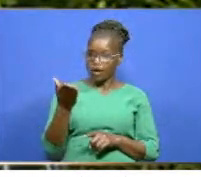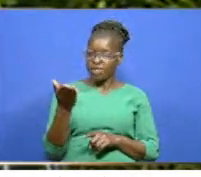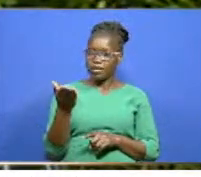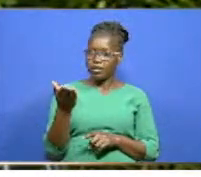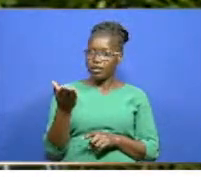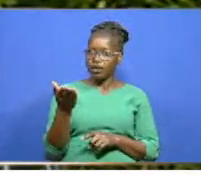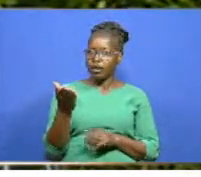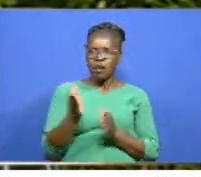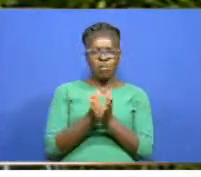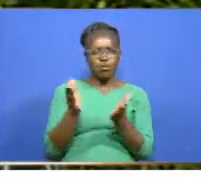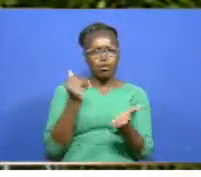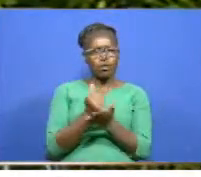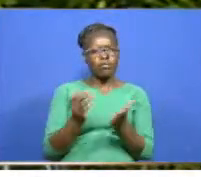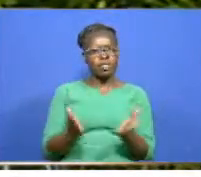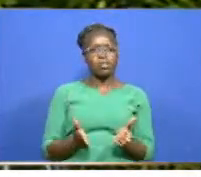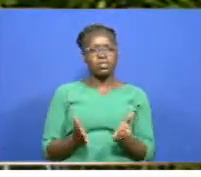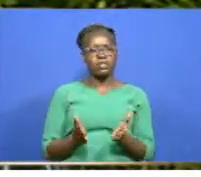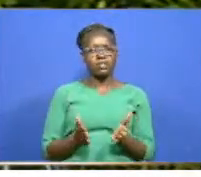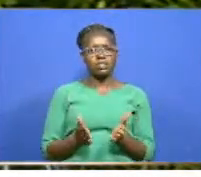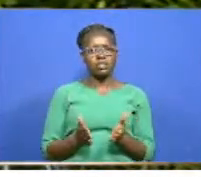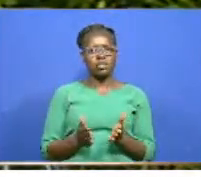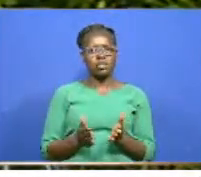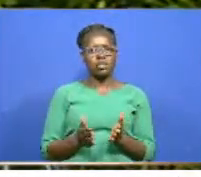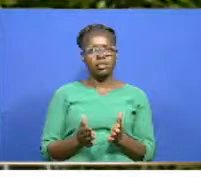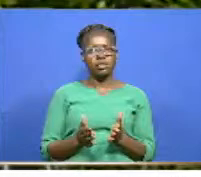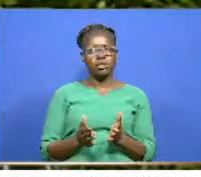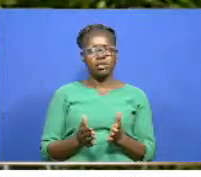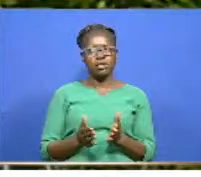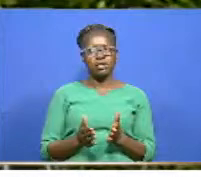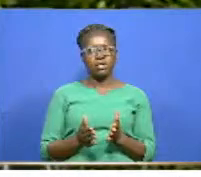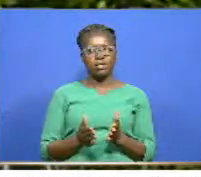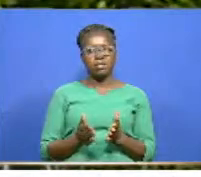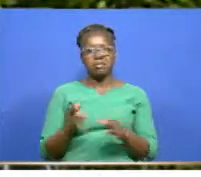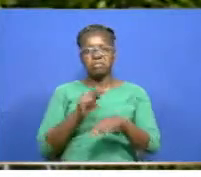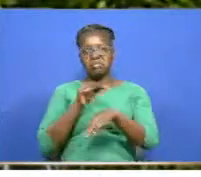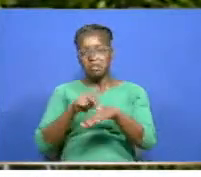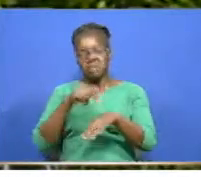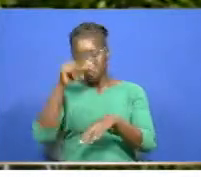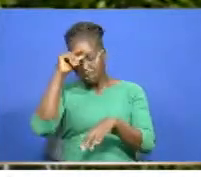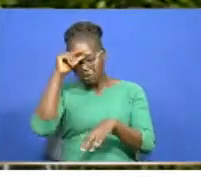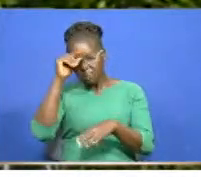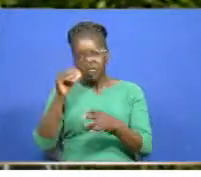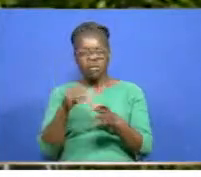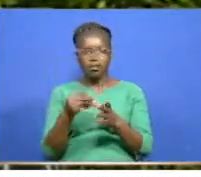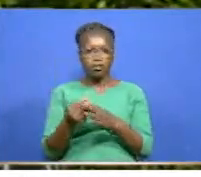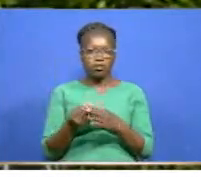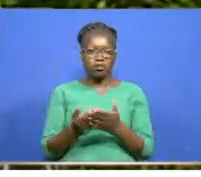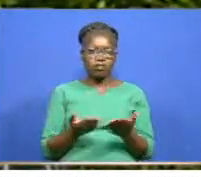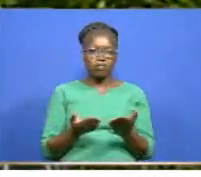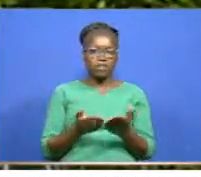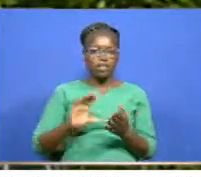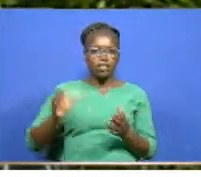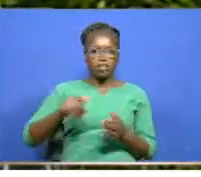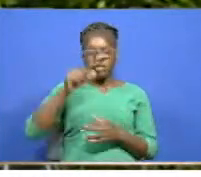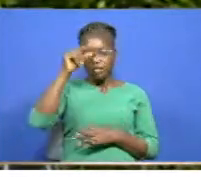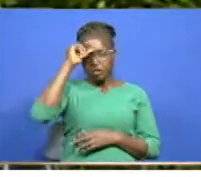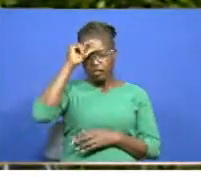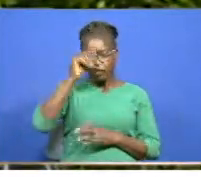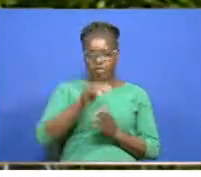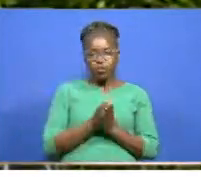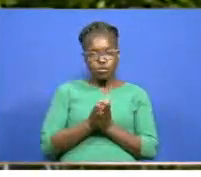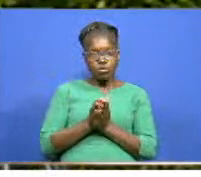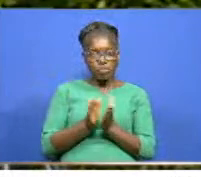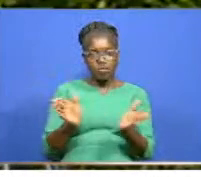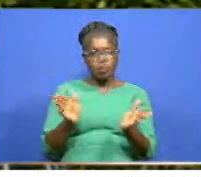These are public officers. Whether you are in the national government or you are in the county government, you are a